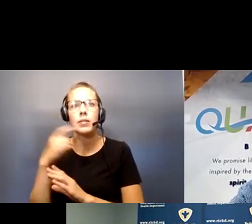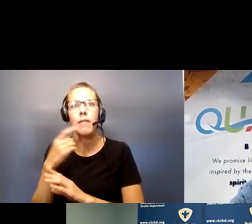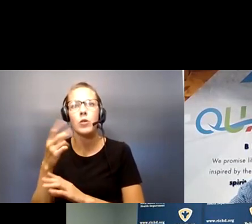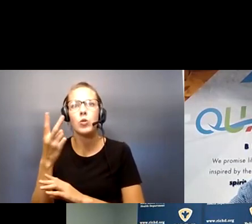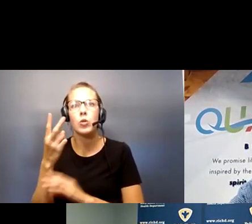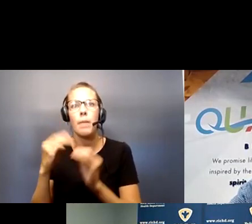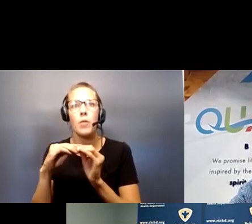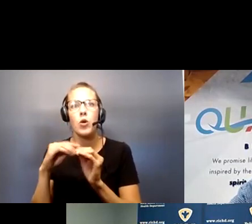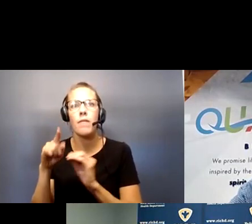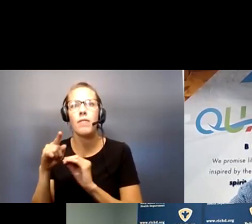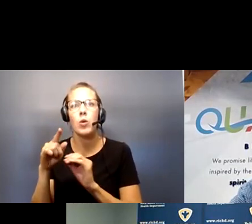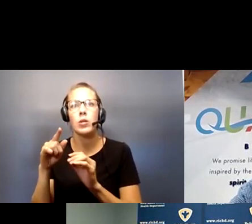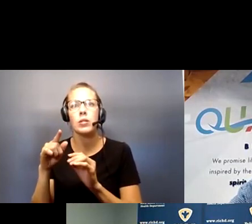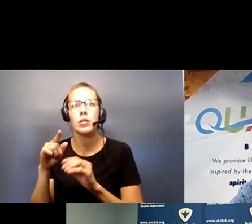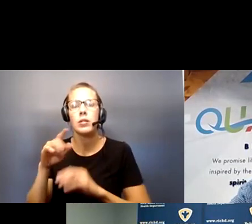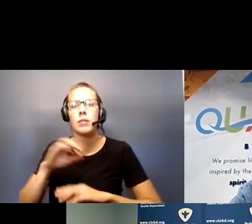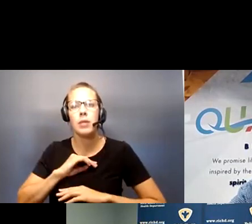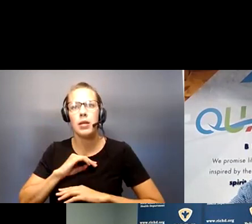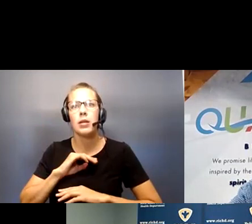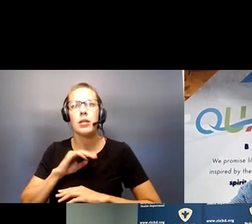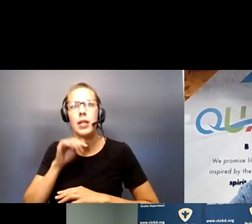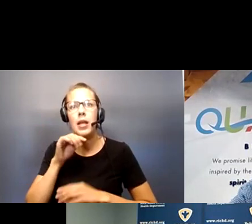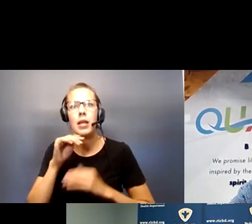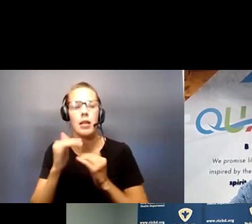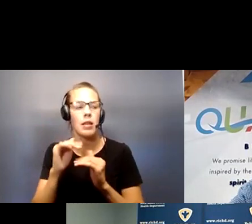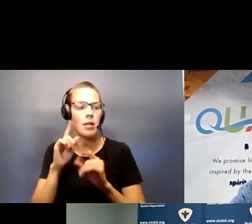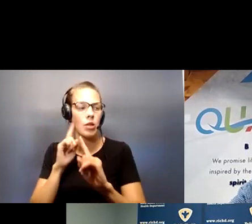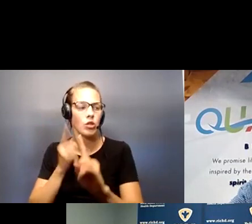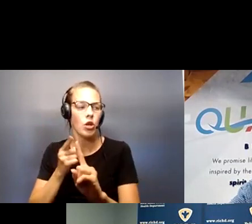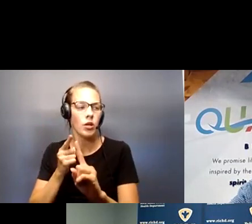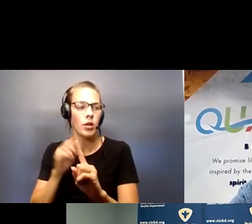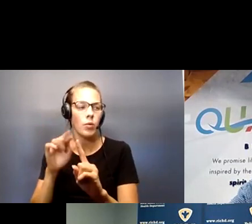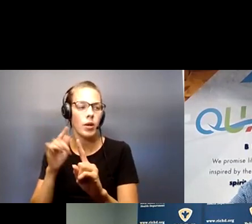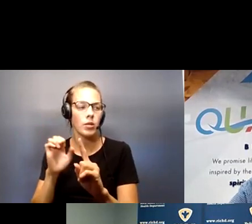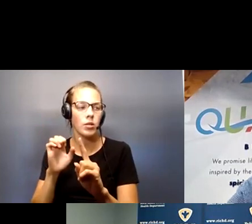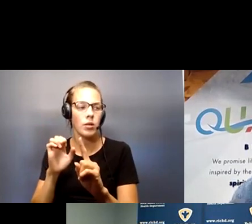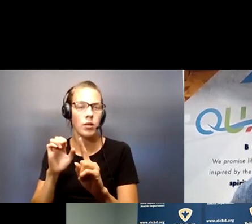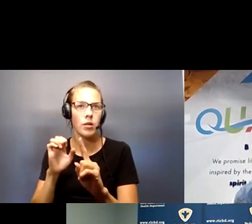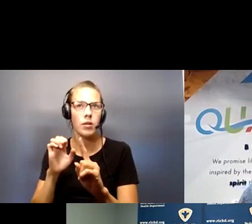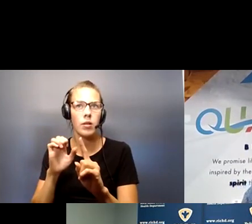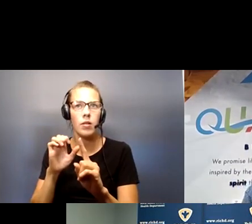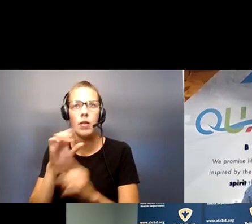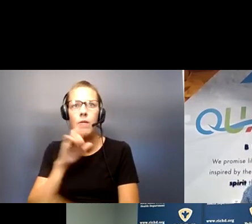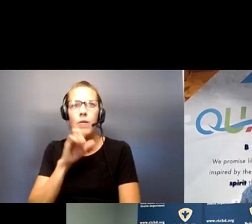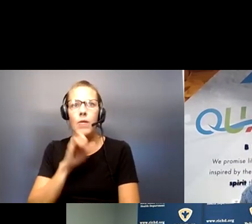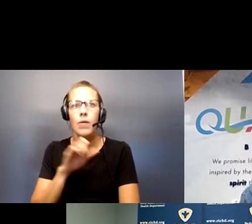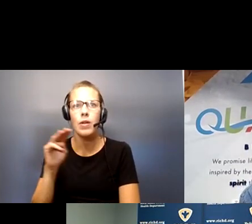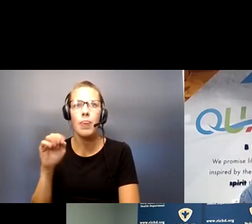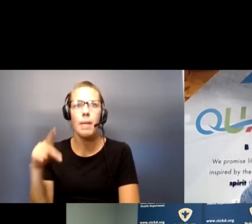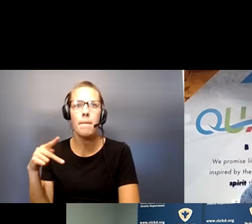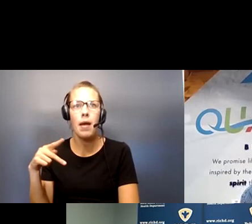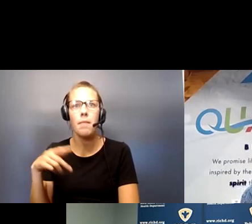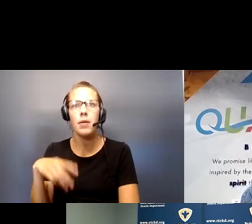more of those metrics that are not within the target ranges, that your county would turn orange on the map. And